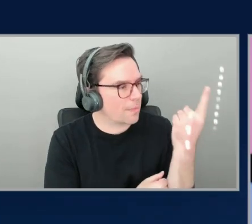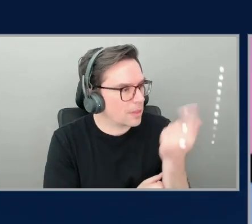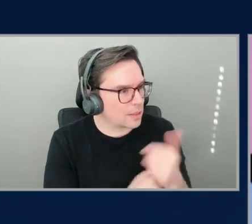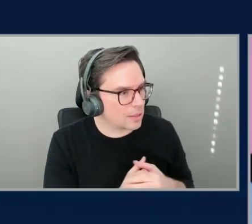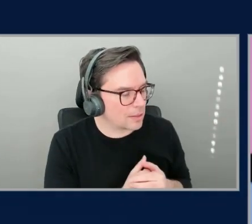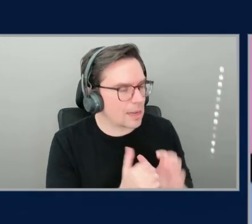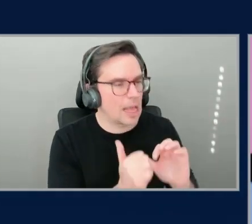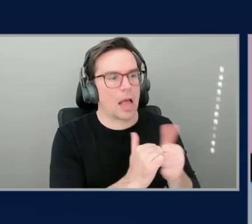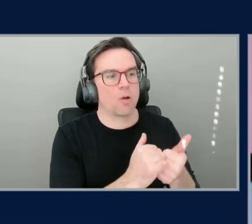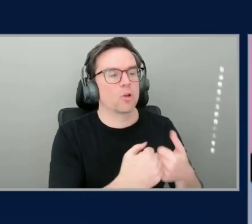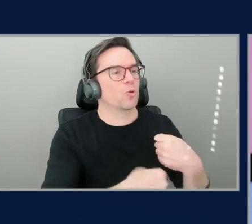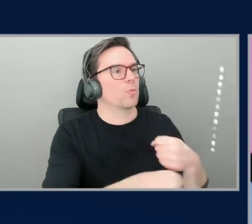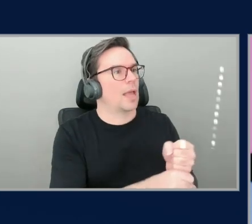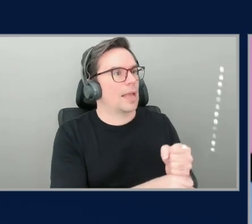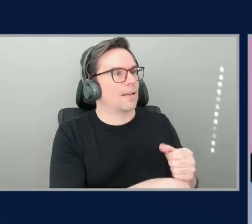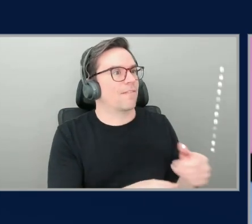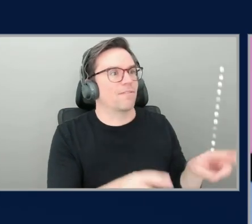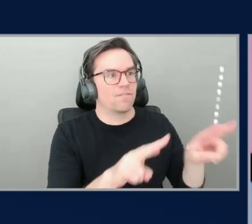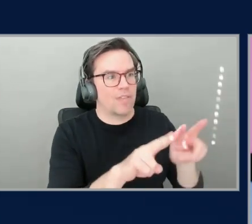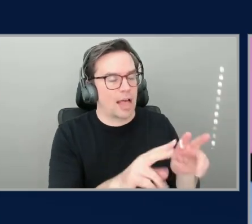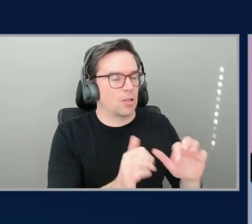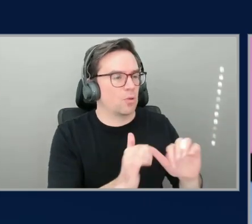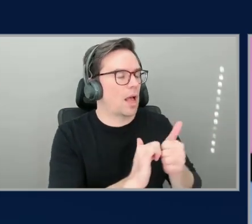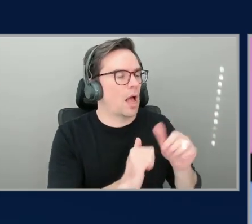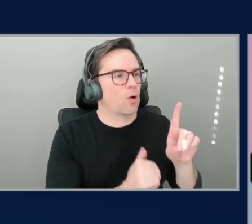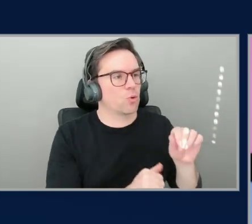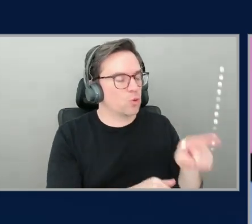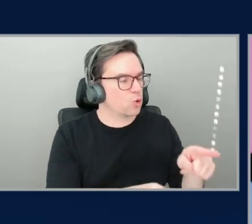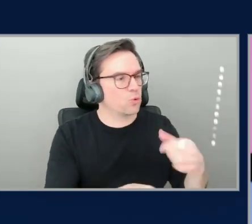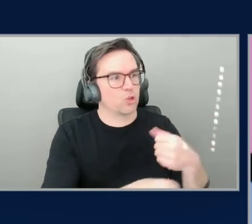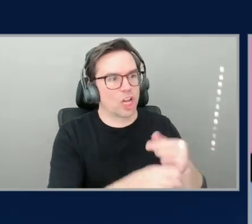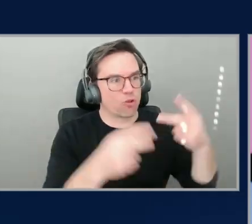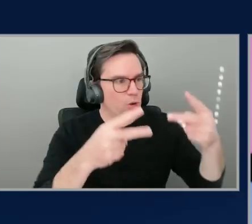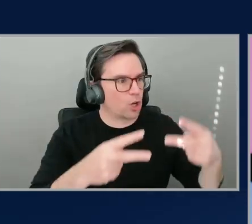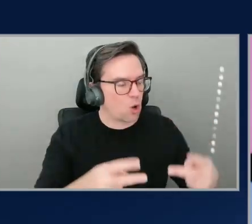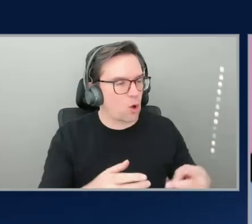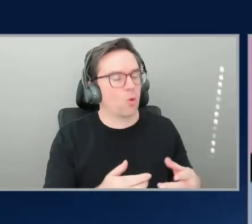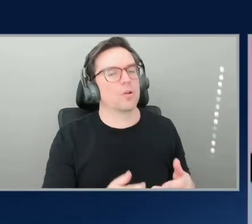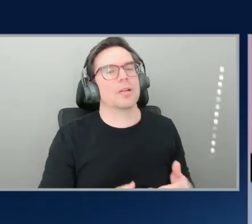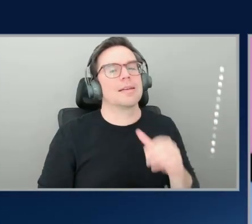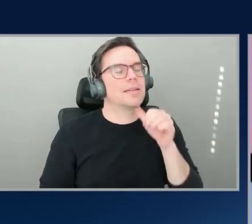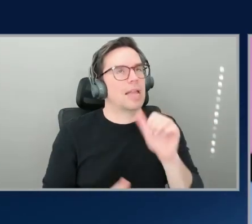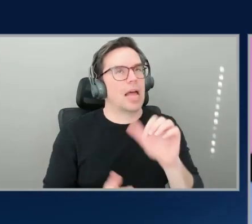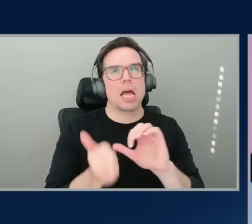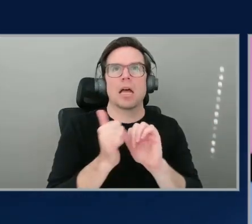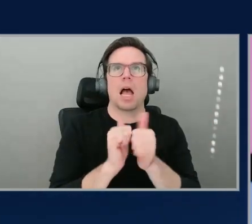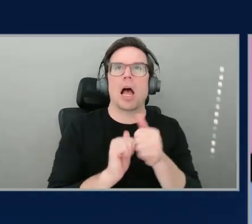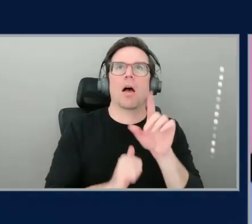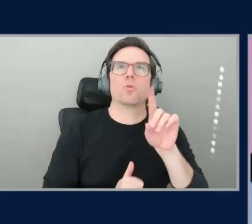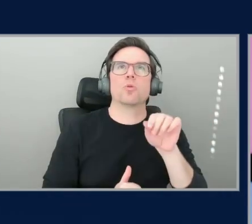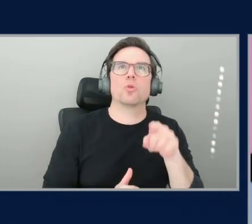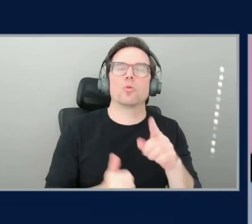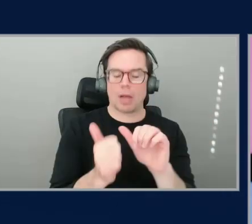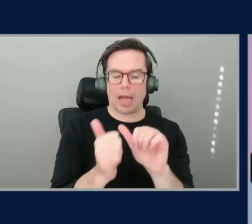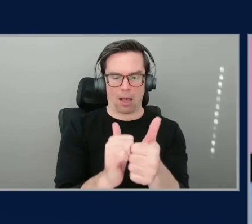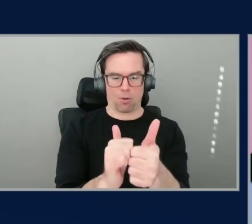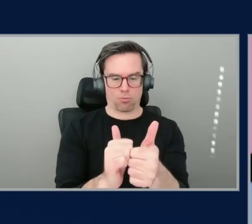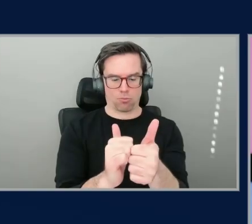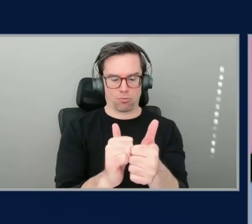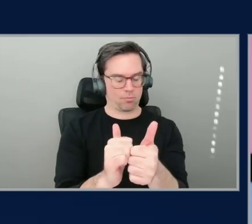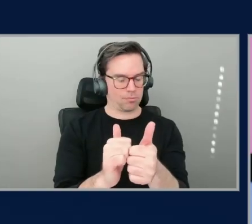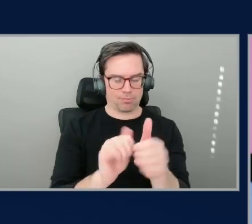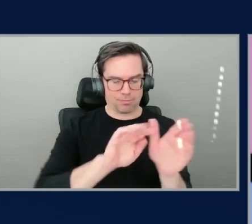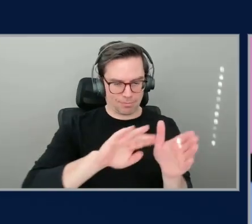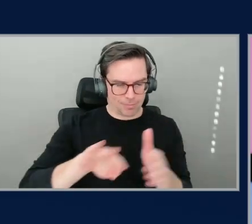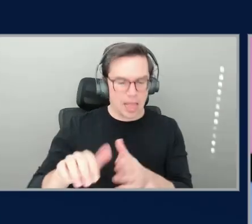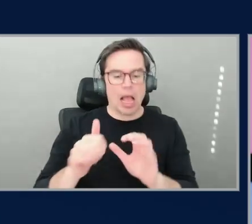value? But we don't say about the how do you how. I'm sorry. That's a whole, how do you learn to do those how do things? You how? How do